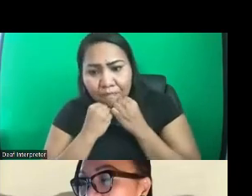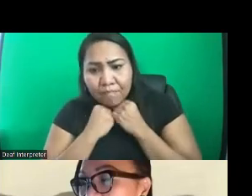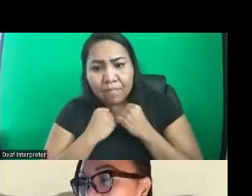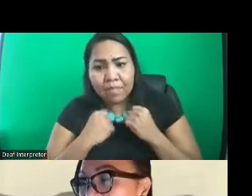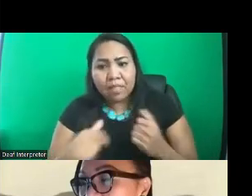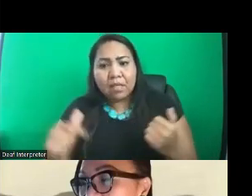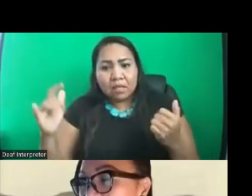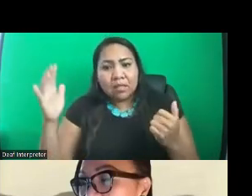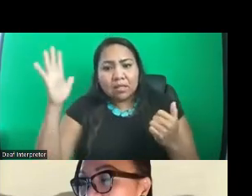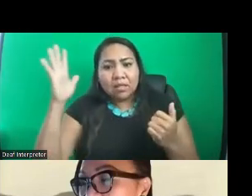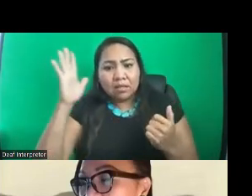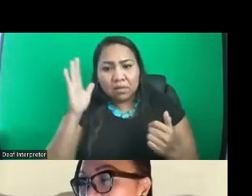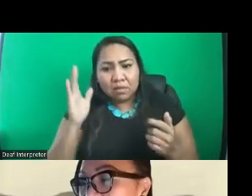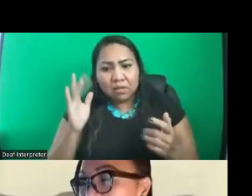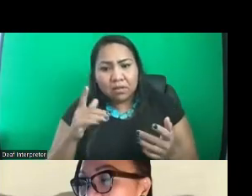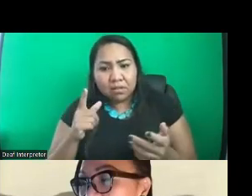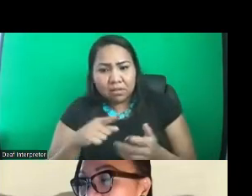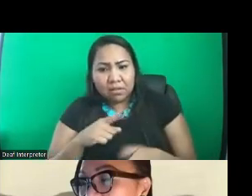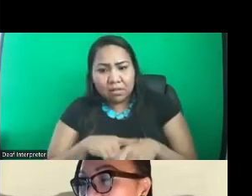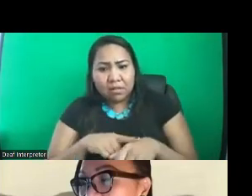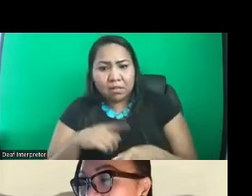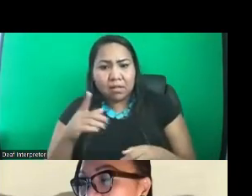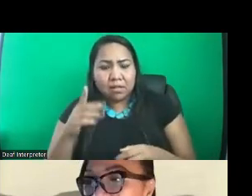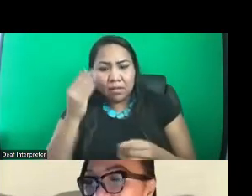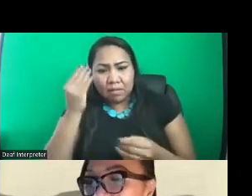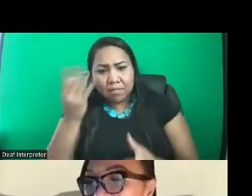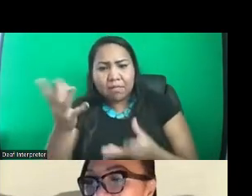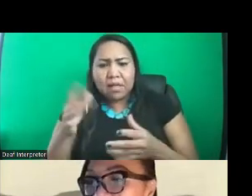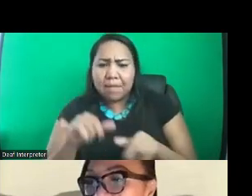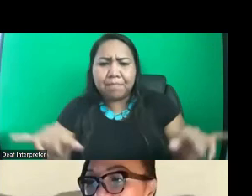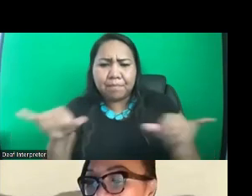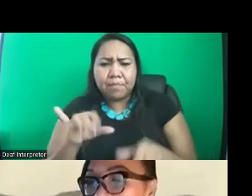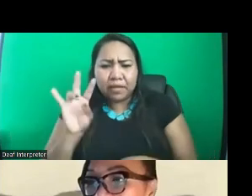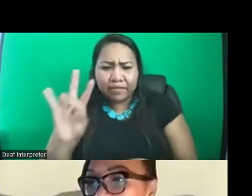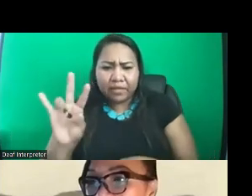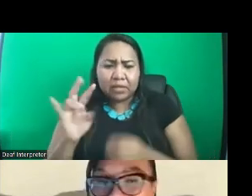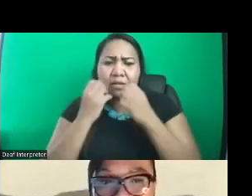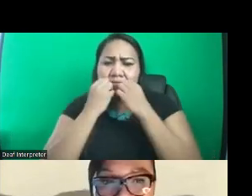is the 7 values that I included in my